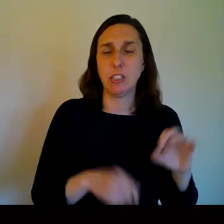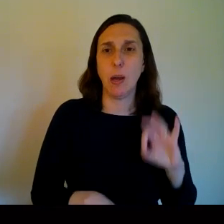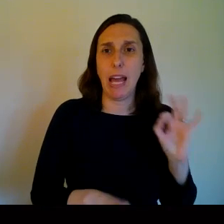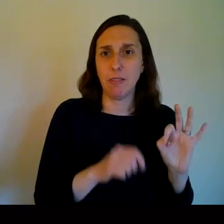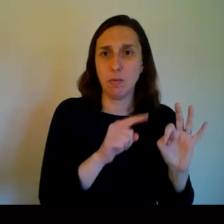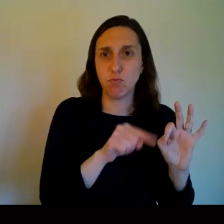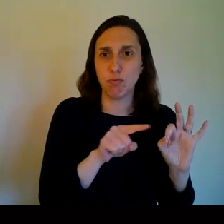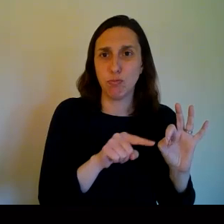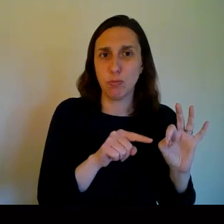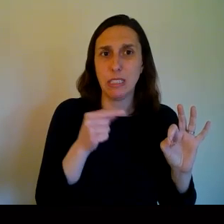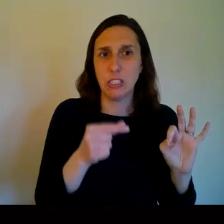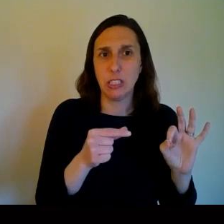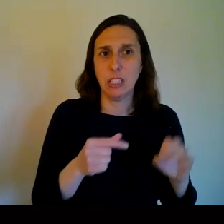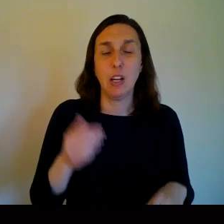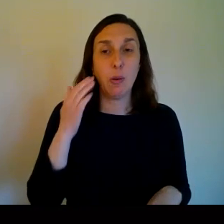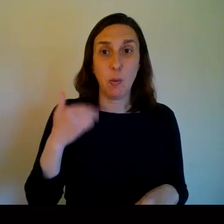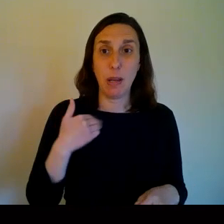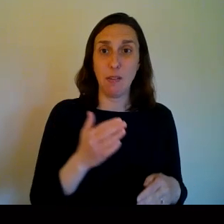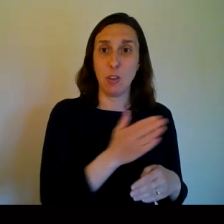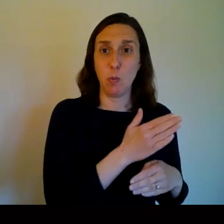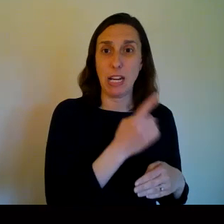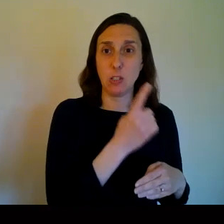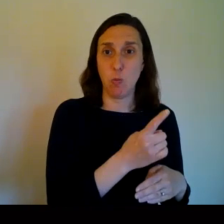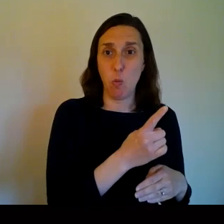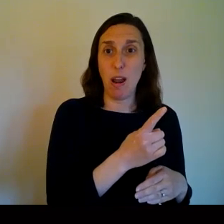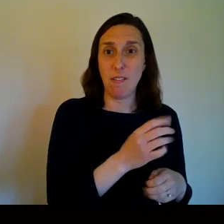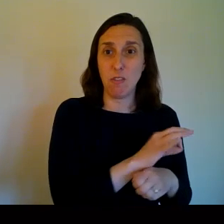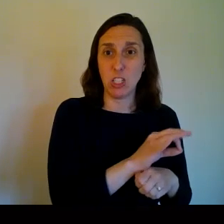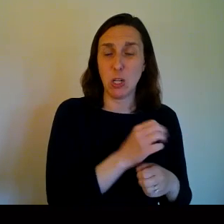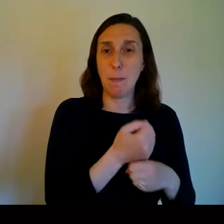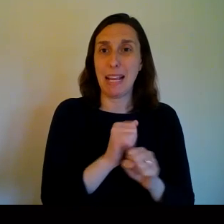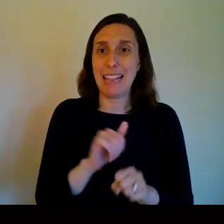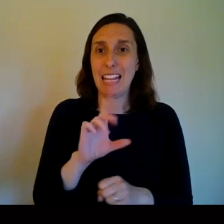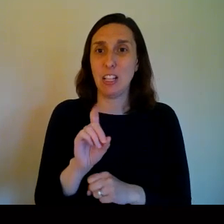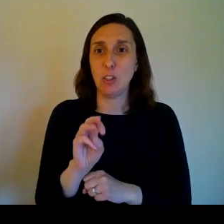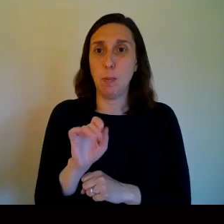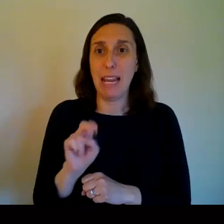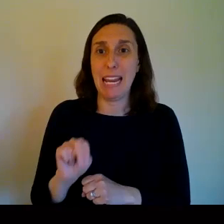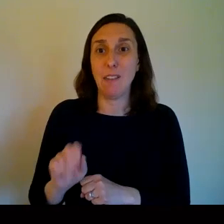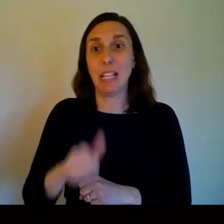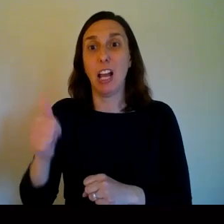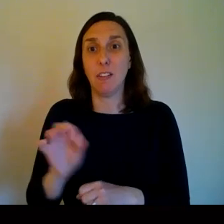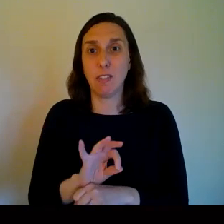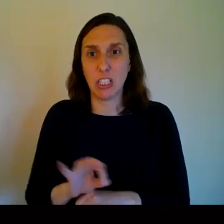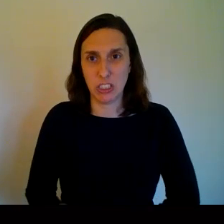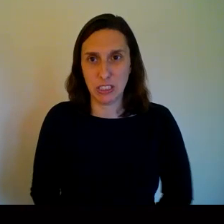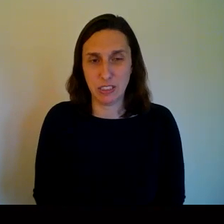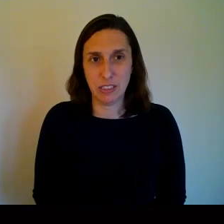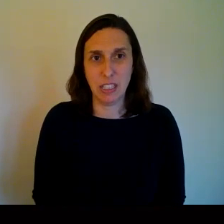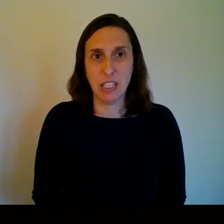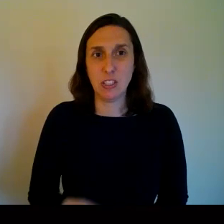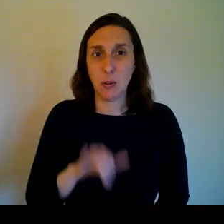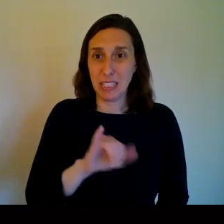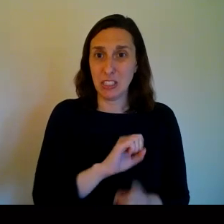know that we're taking the range of one function and making it the domain of the other one. And in this case, I am making